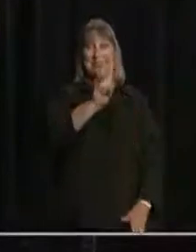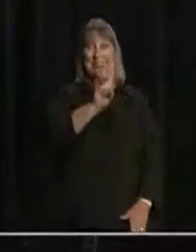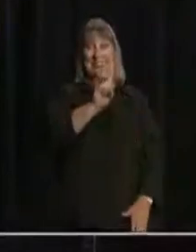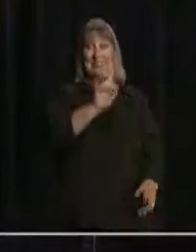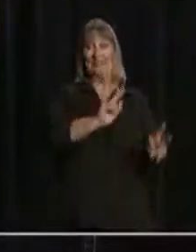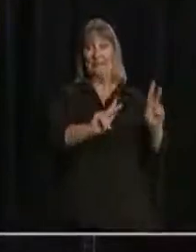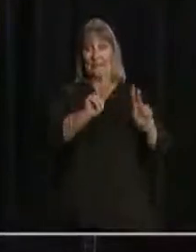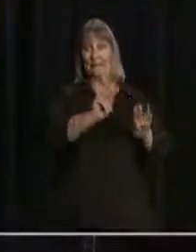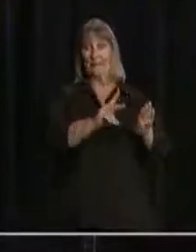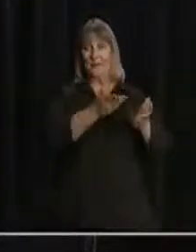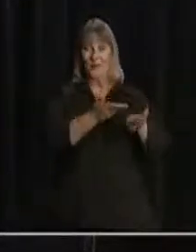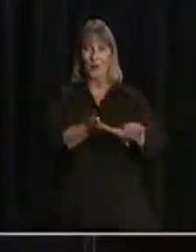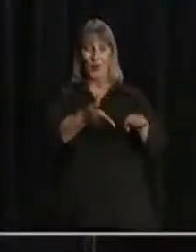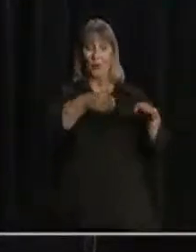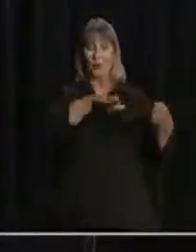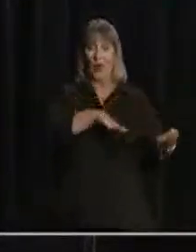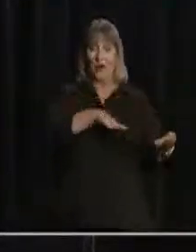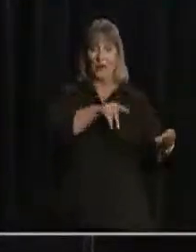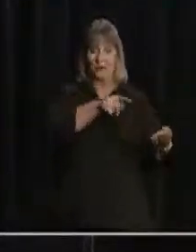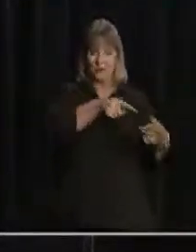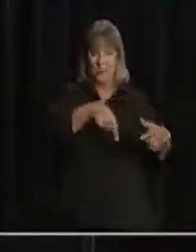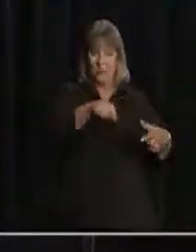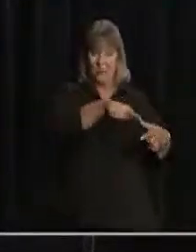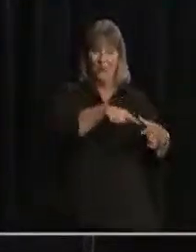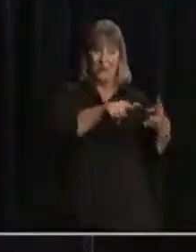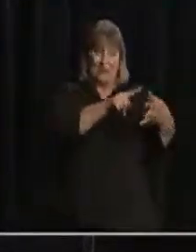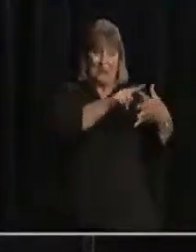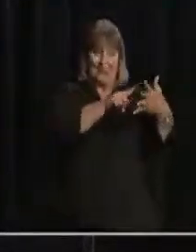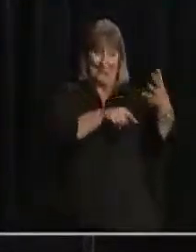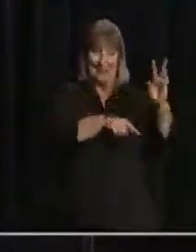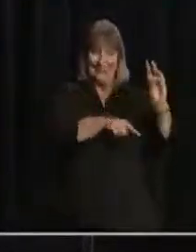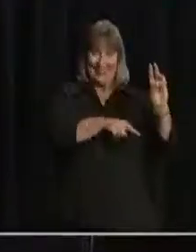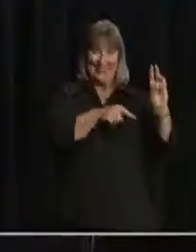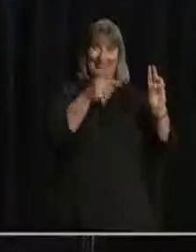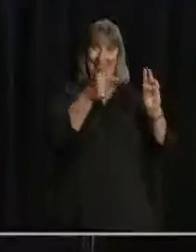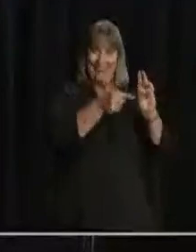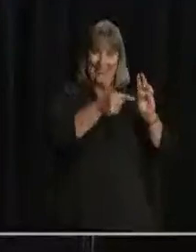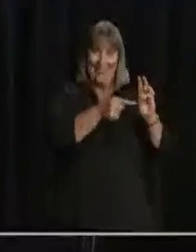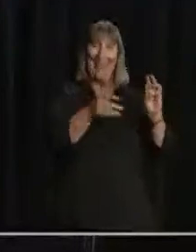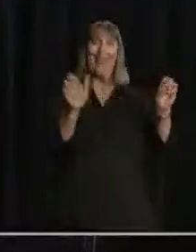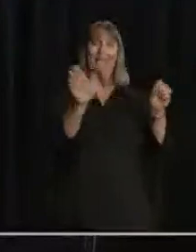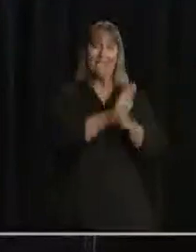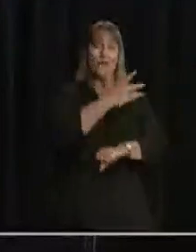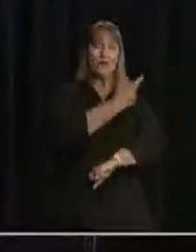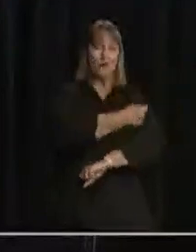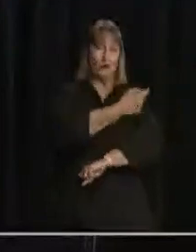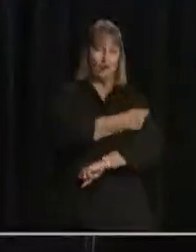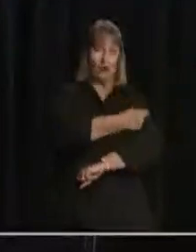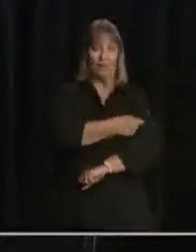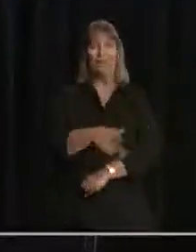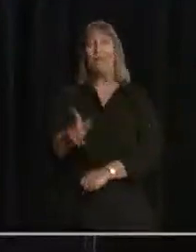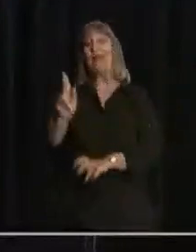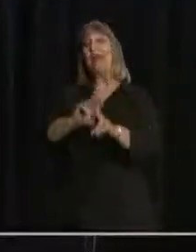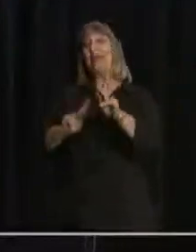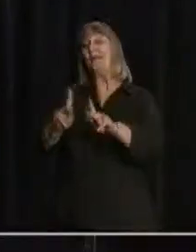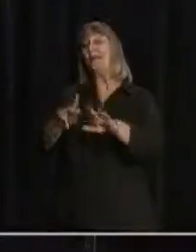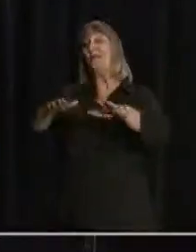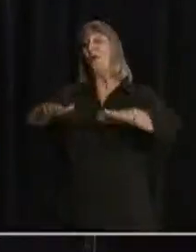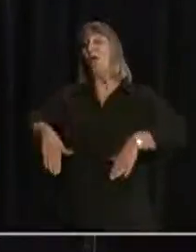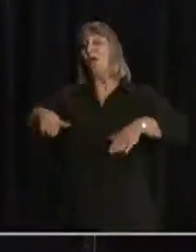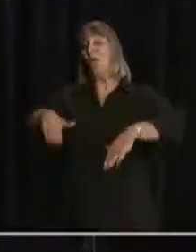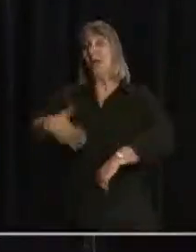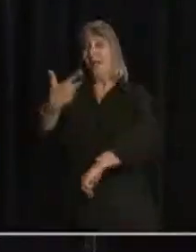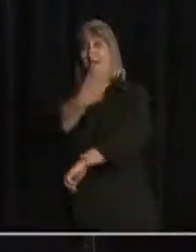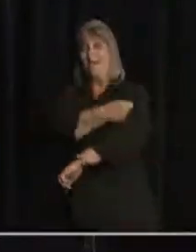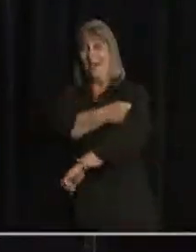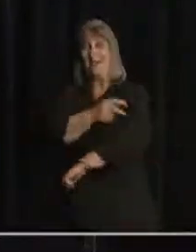fatalities that occurred among folks who were fully vaccinated versus over 2,000 amongst folks who were not vaccinated.